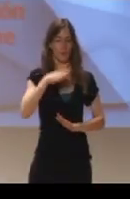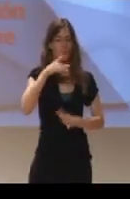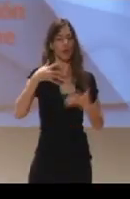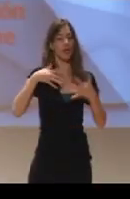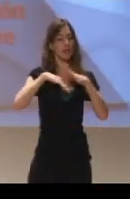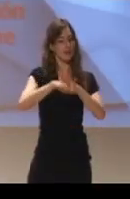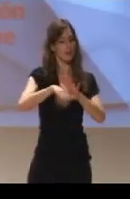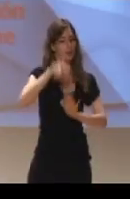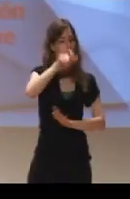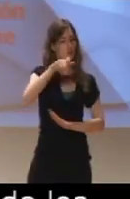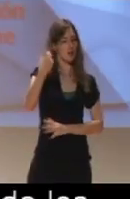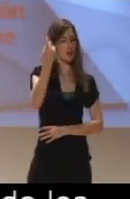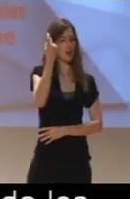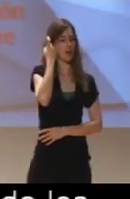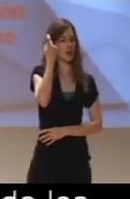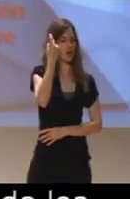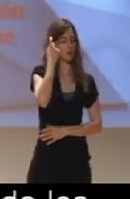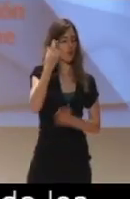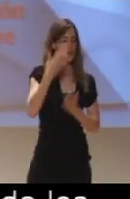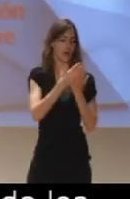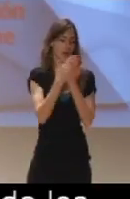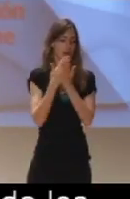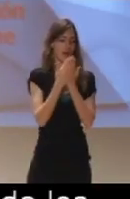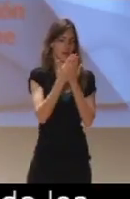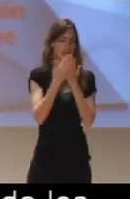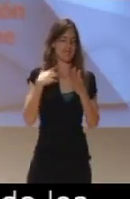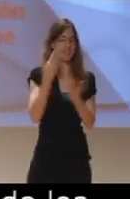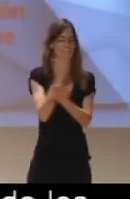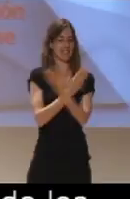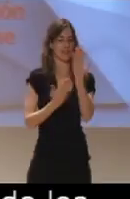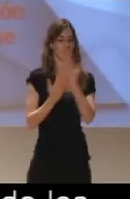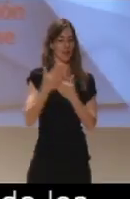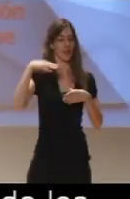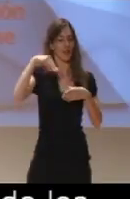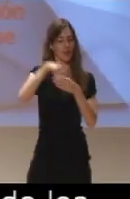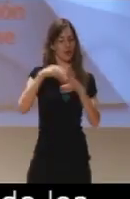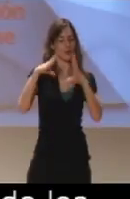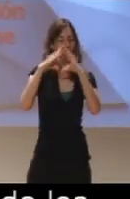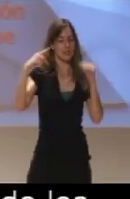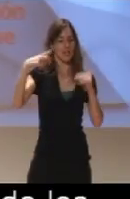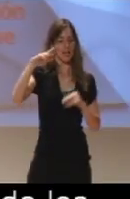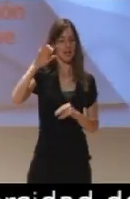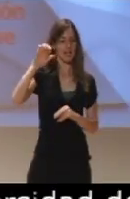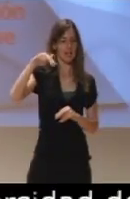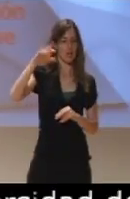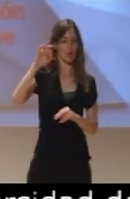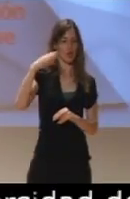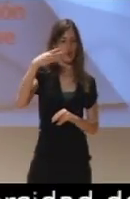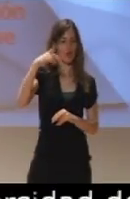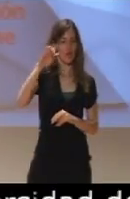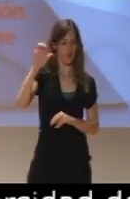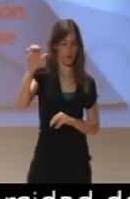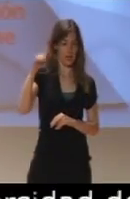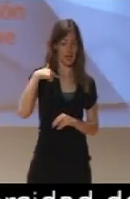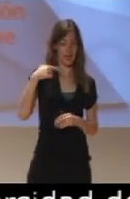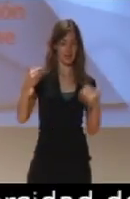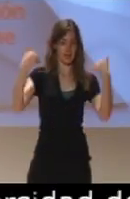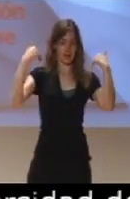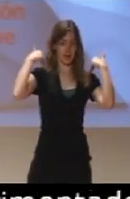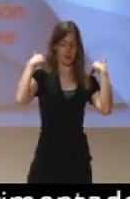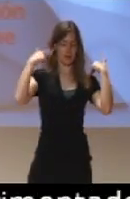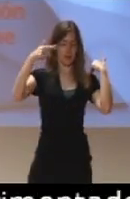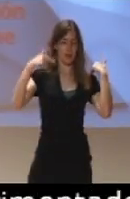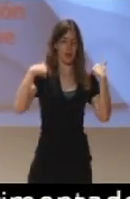wonderful projects on the integration of students with a disability at Grenoble